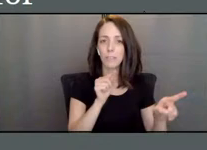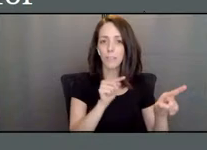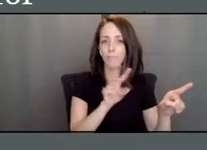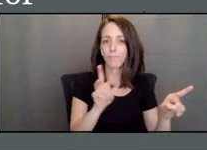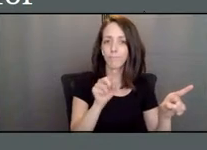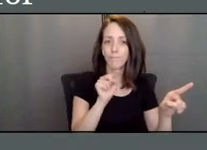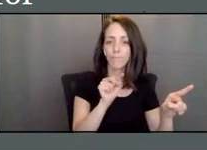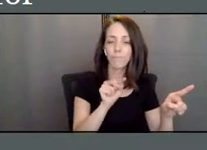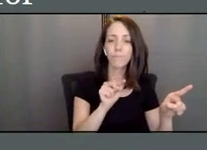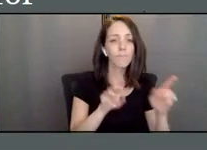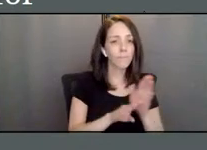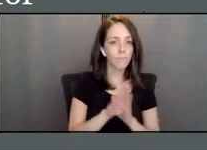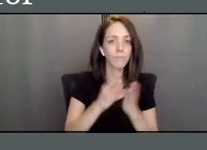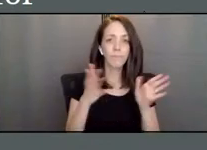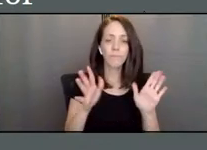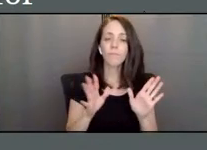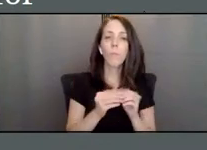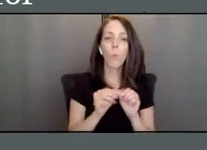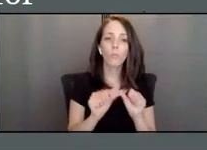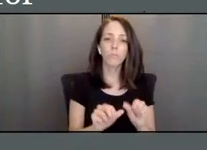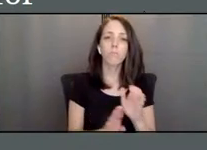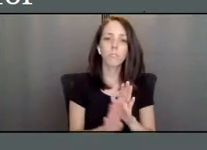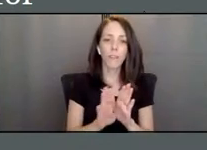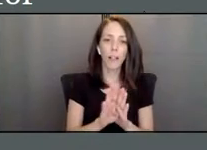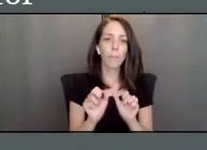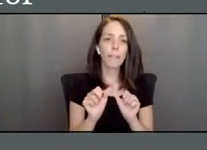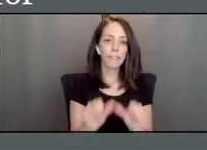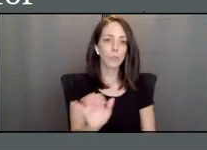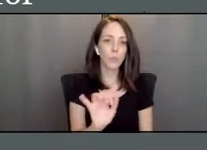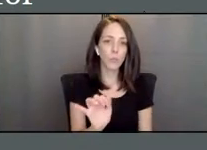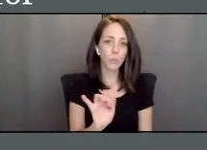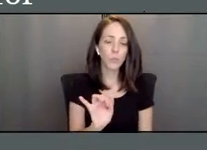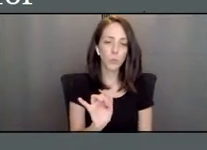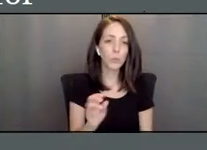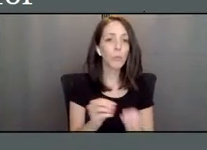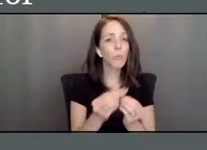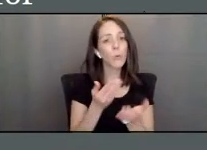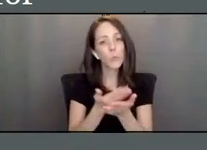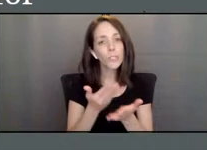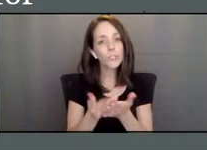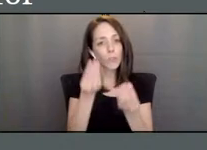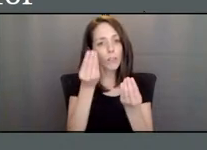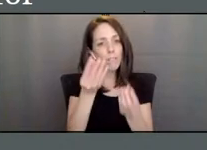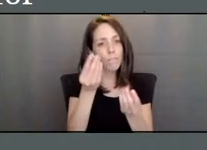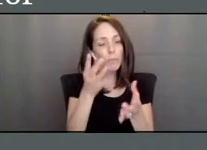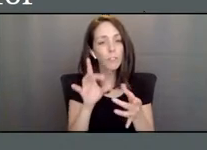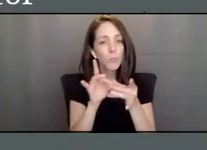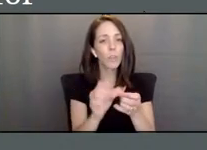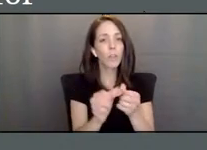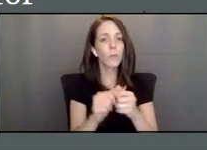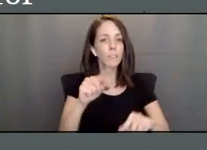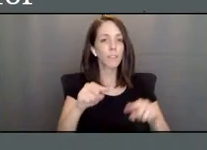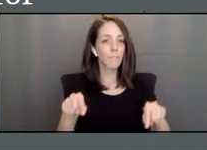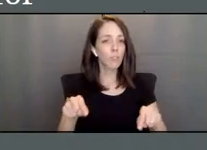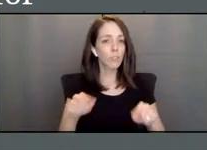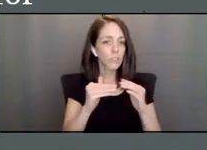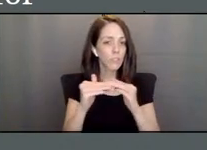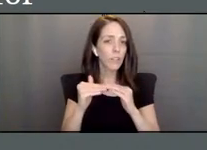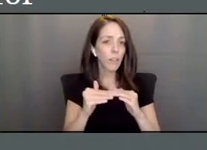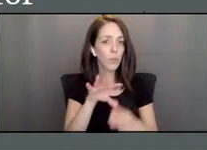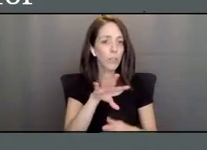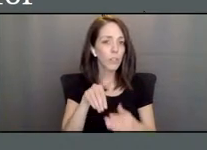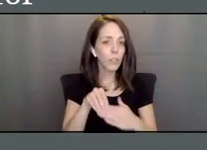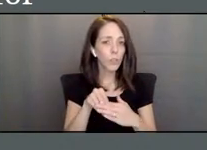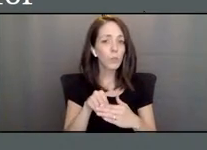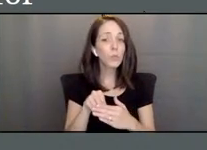further development continues. Here there's information and resources related to diversity, equity, inclusion for students, staff, and faculty, and there are